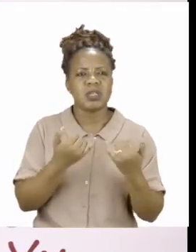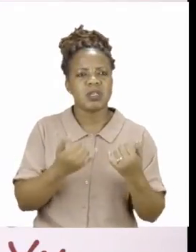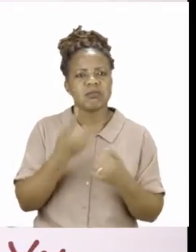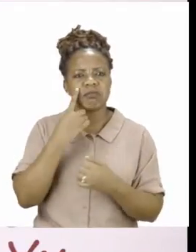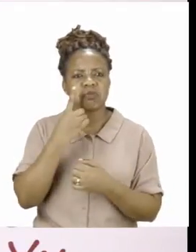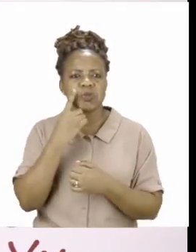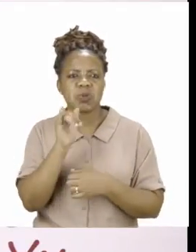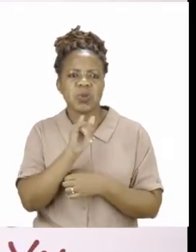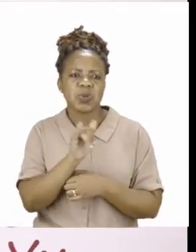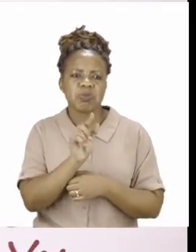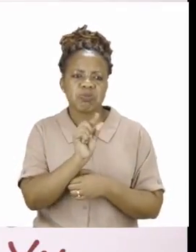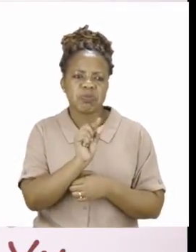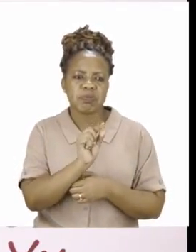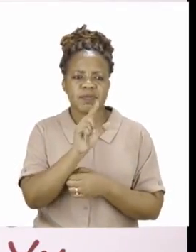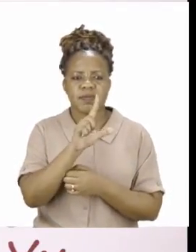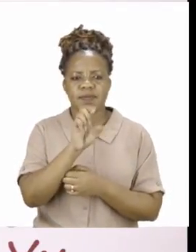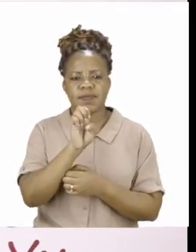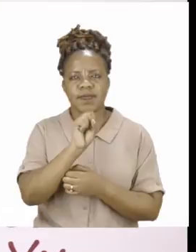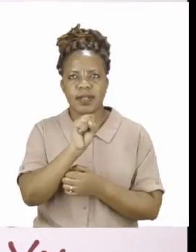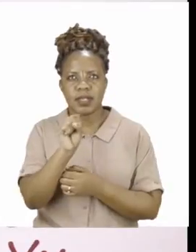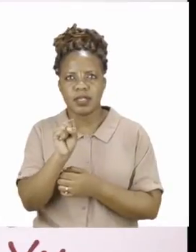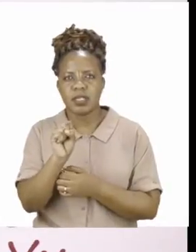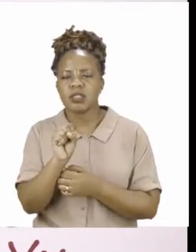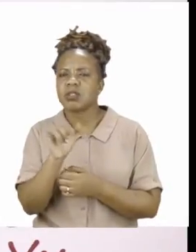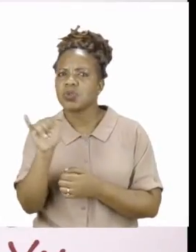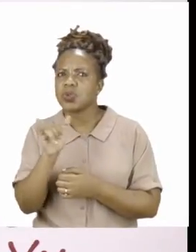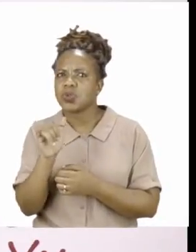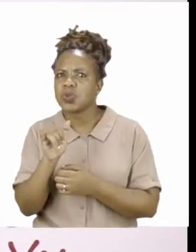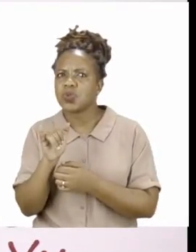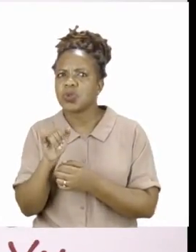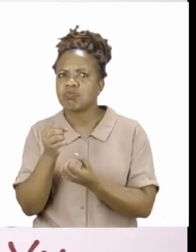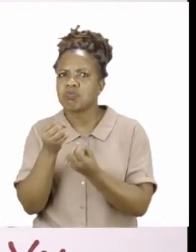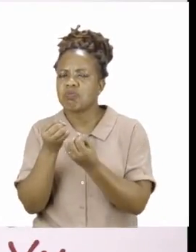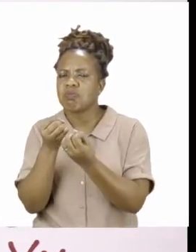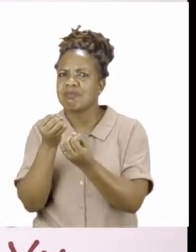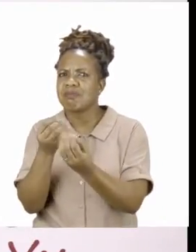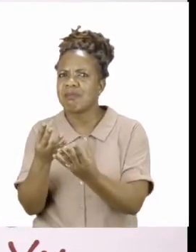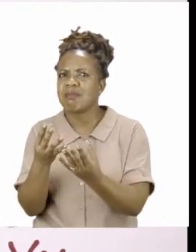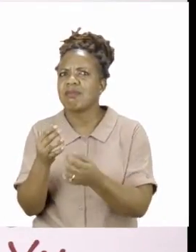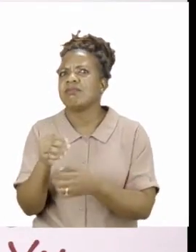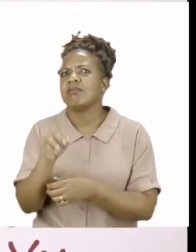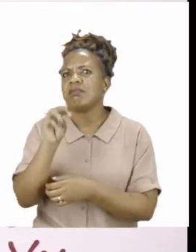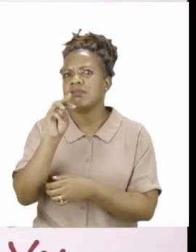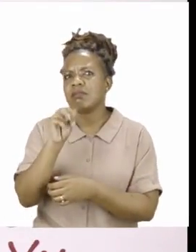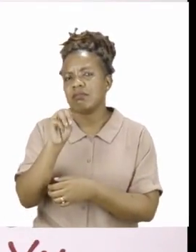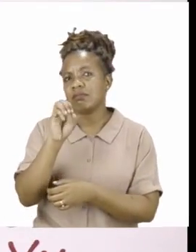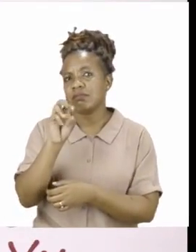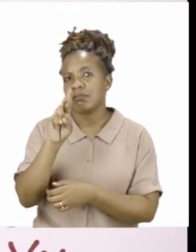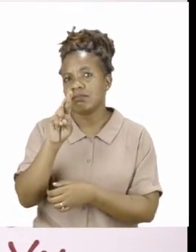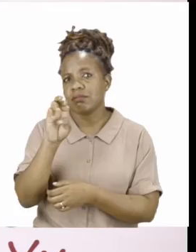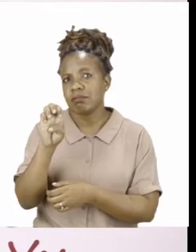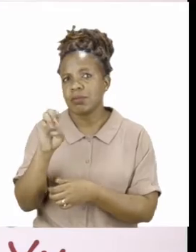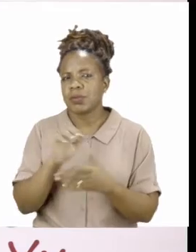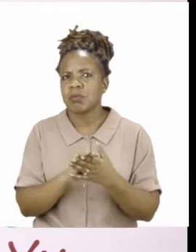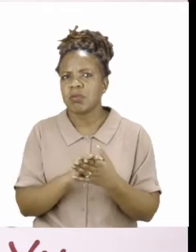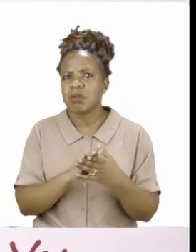which one is more. Now, as you can see, it doesn't look like there's a lot of water in this glass. So,